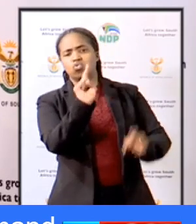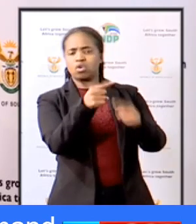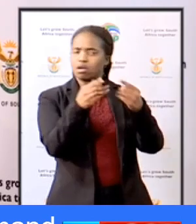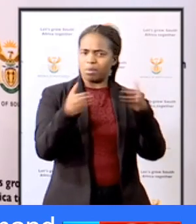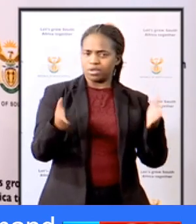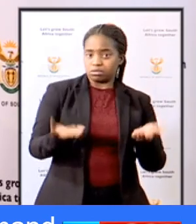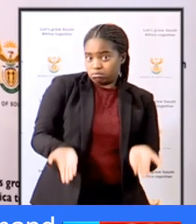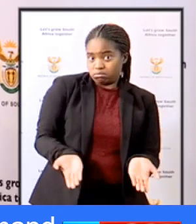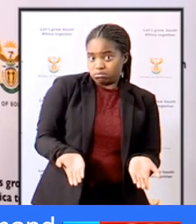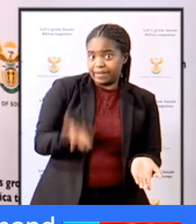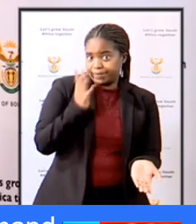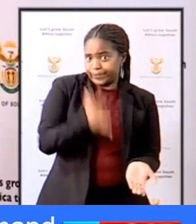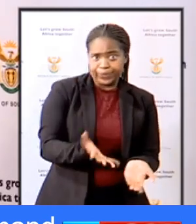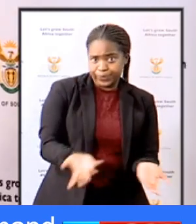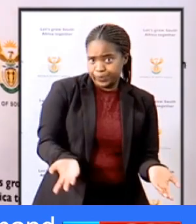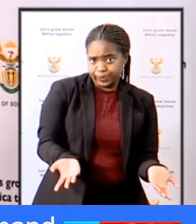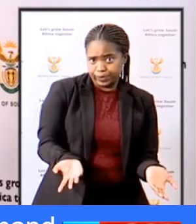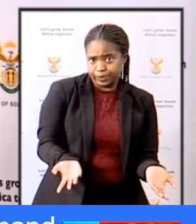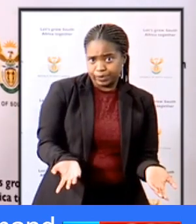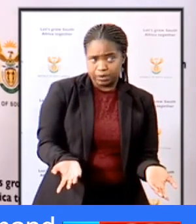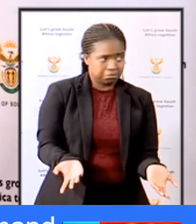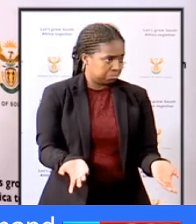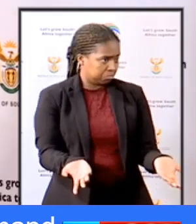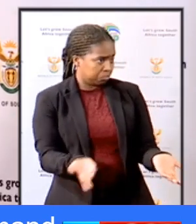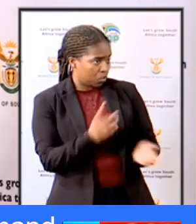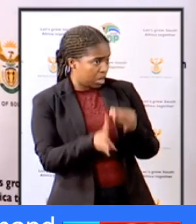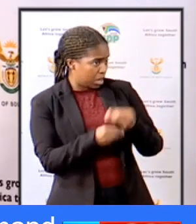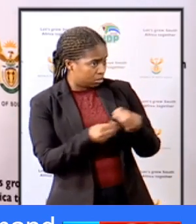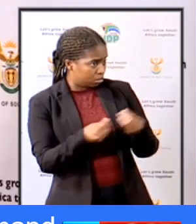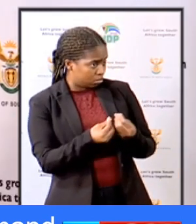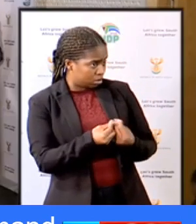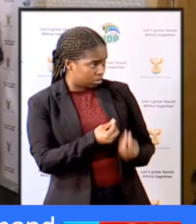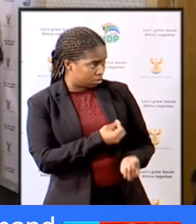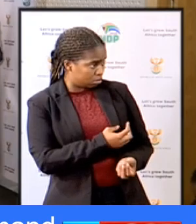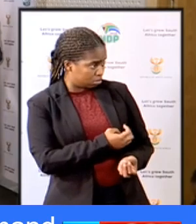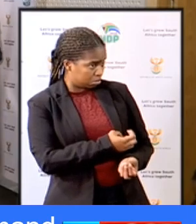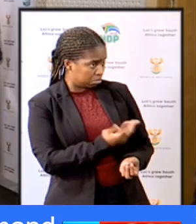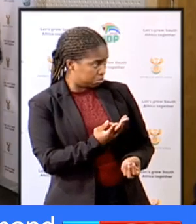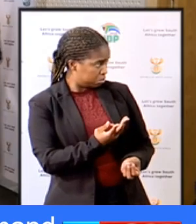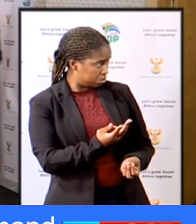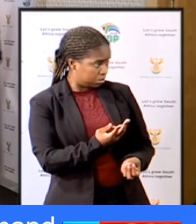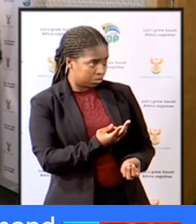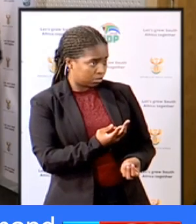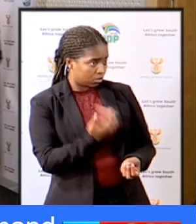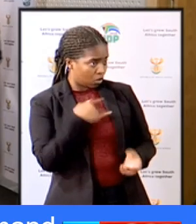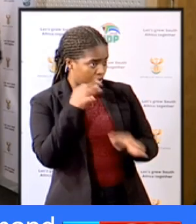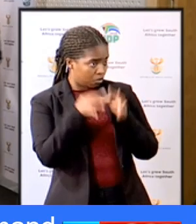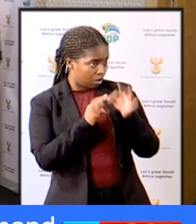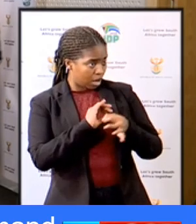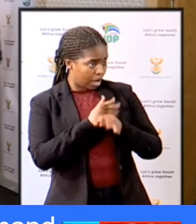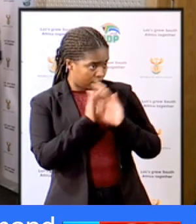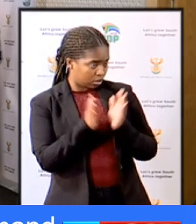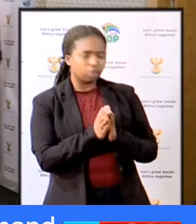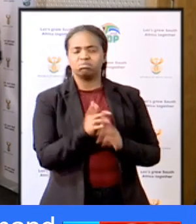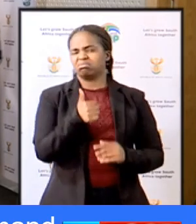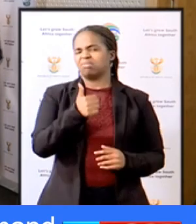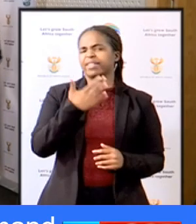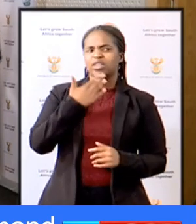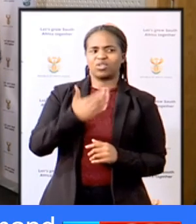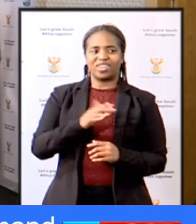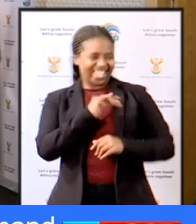open? I don't know whether you want to add anything, colleagues, or have I covered you?